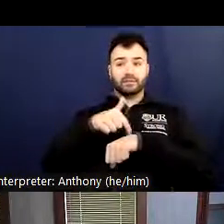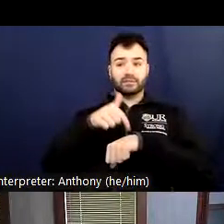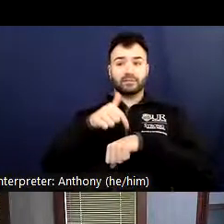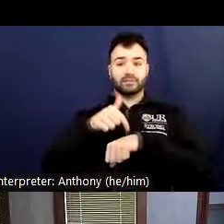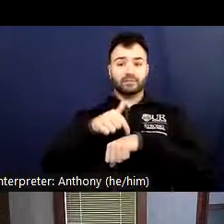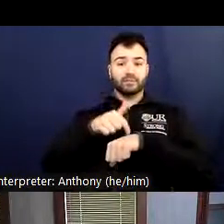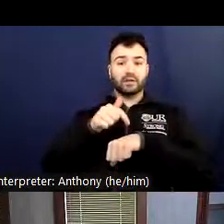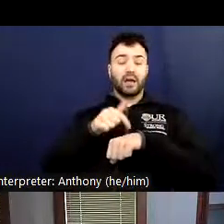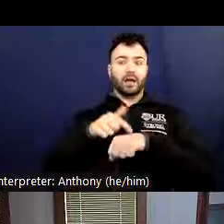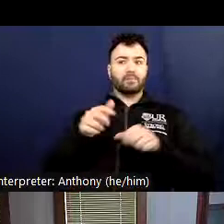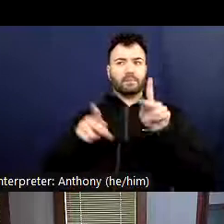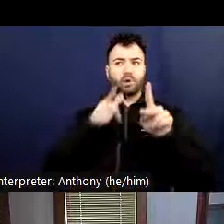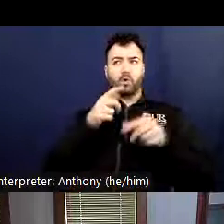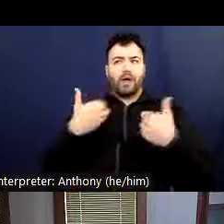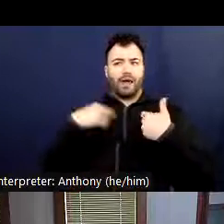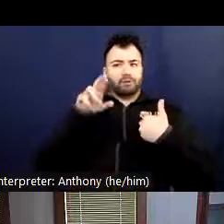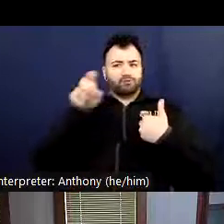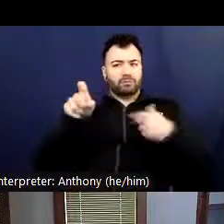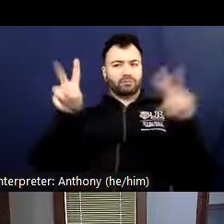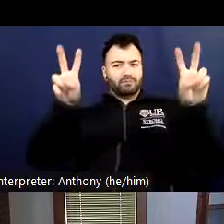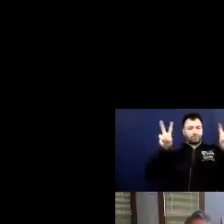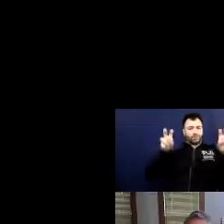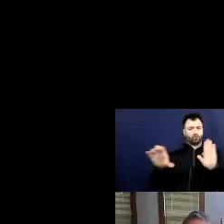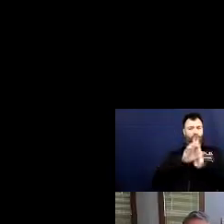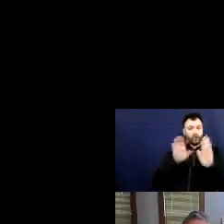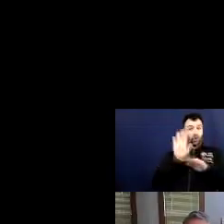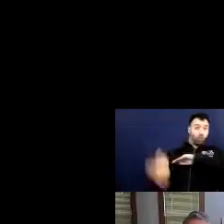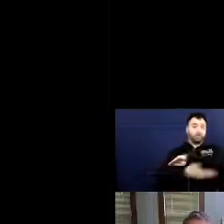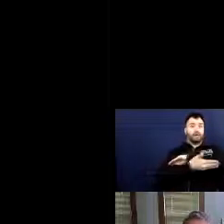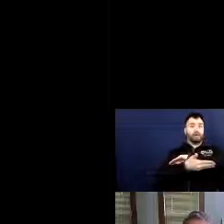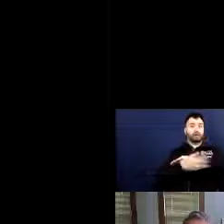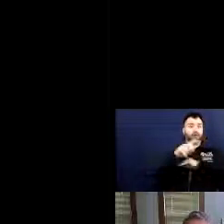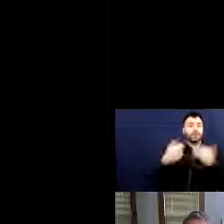Hence this stamp that was given by the United States. It's